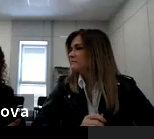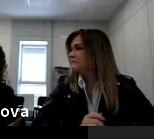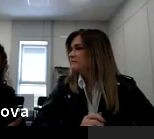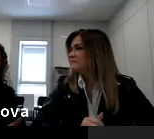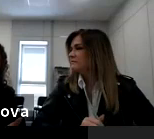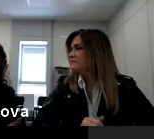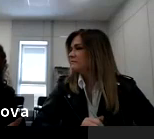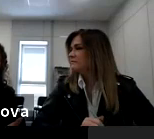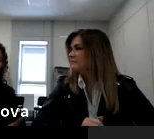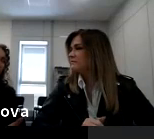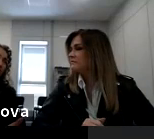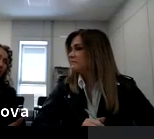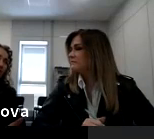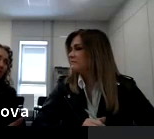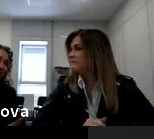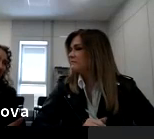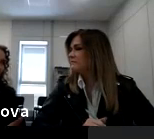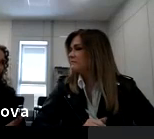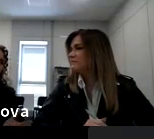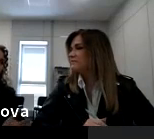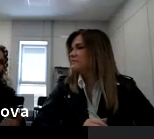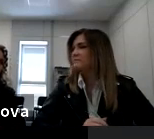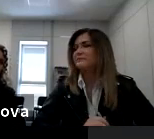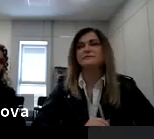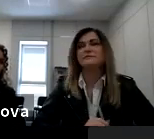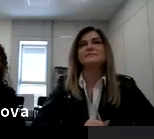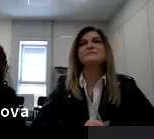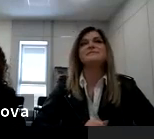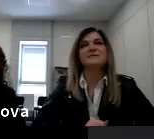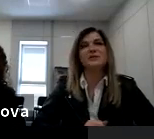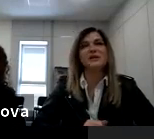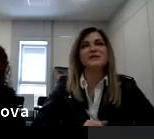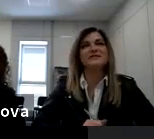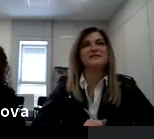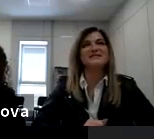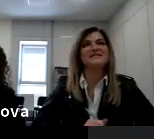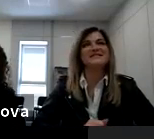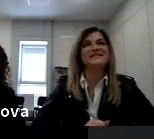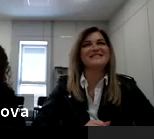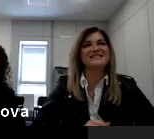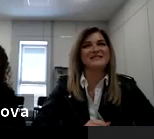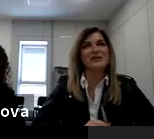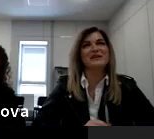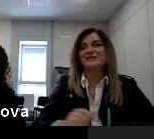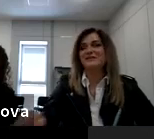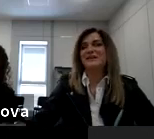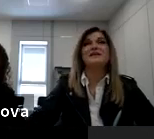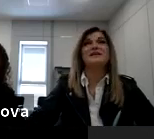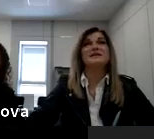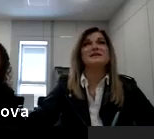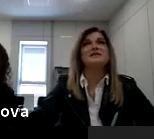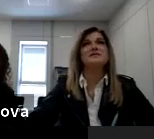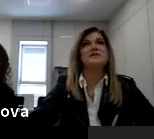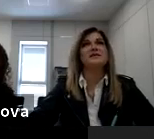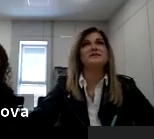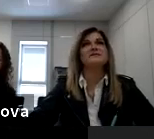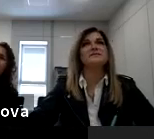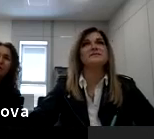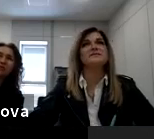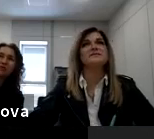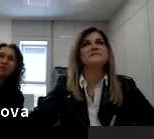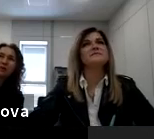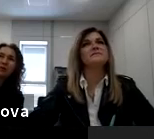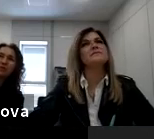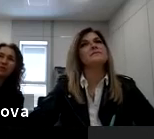that's what in university studies. So. Okay. Okay, let us continue then. What are